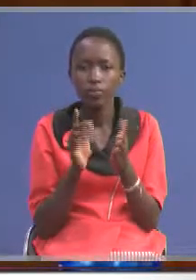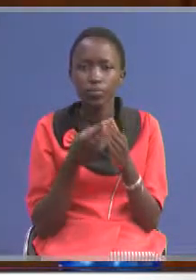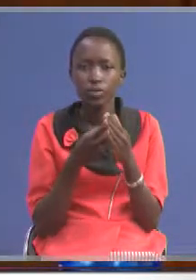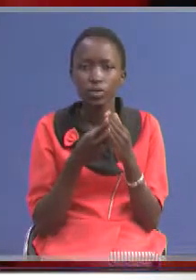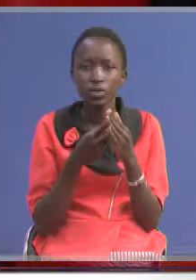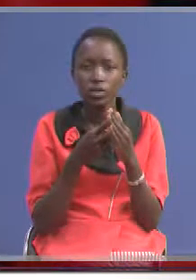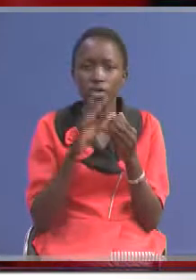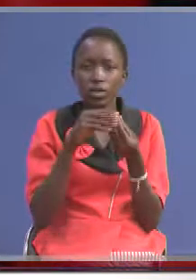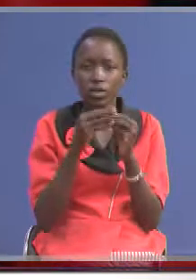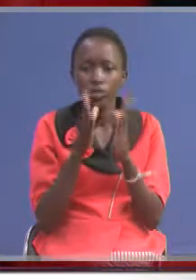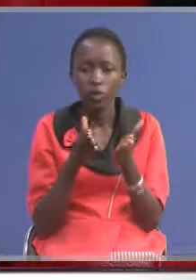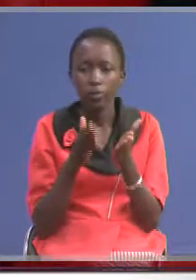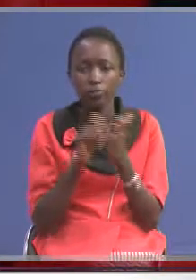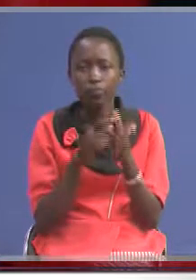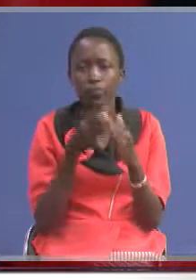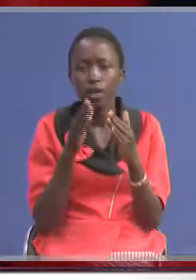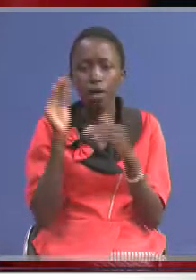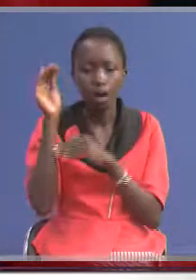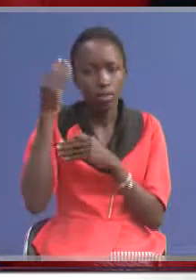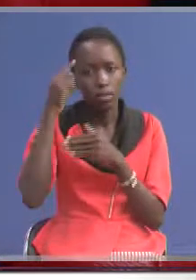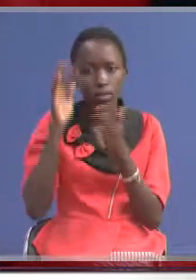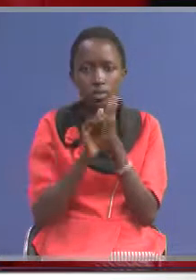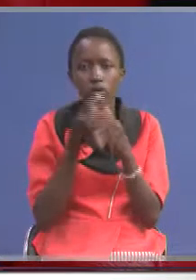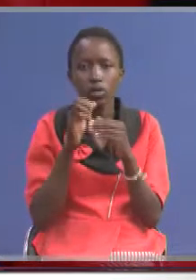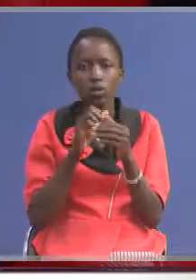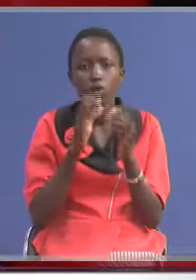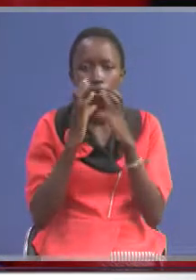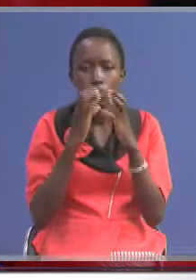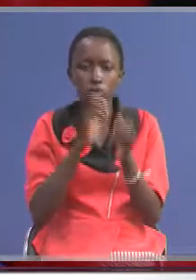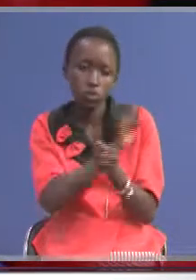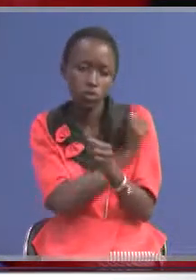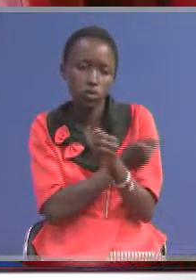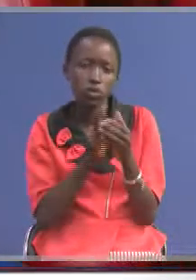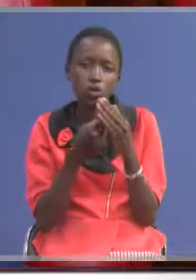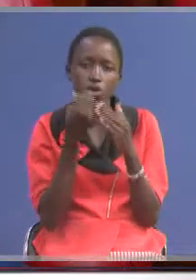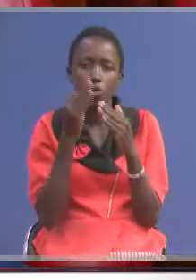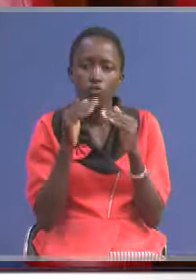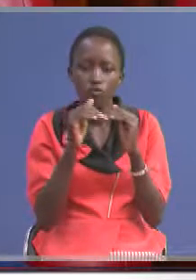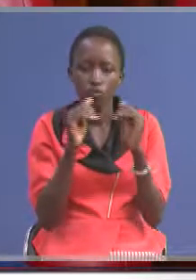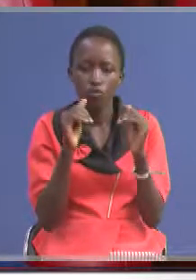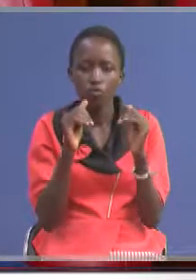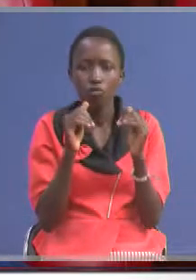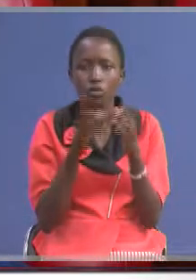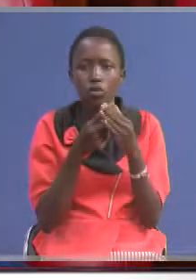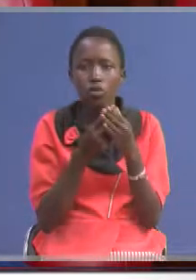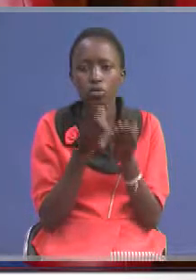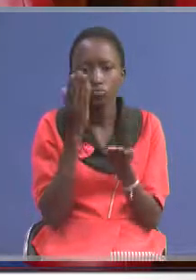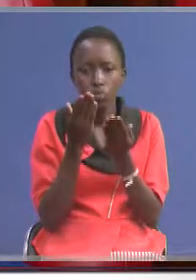inventors. Safaricom has called on the Communication Authority of Kenya to improve the regulatory gaps so as to create